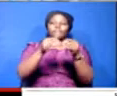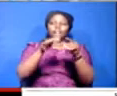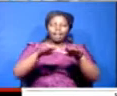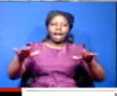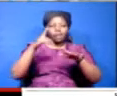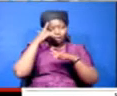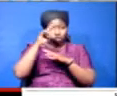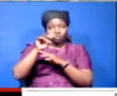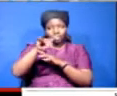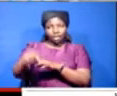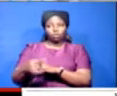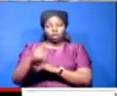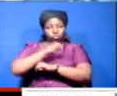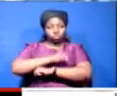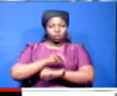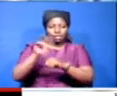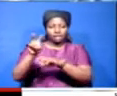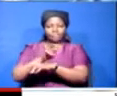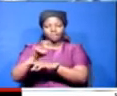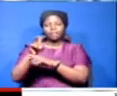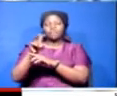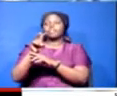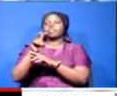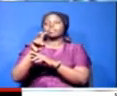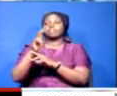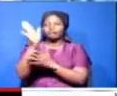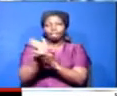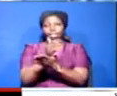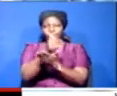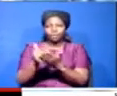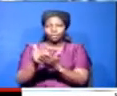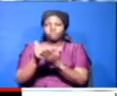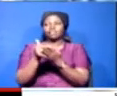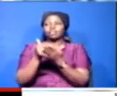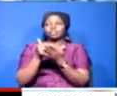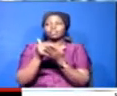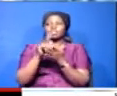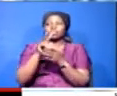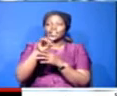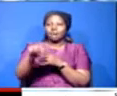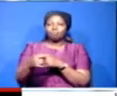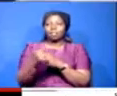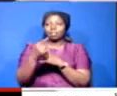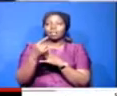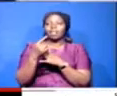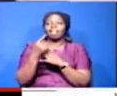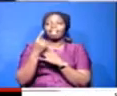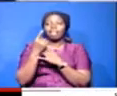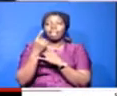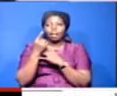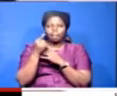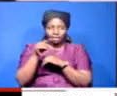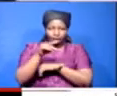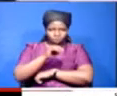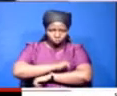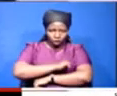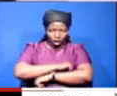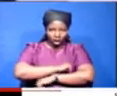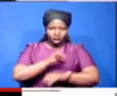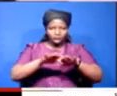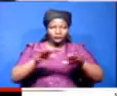of 32,000 public schools. Your Excellency, this is a very significant number, because you will be happy to note, Your